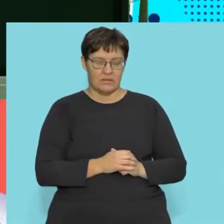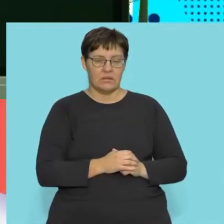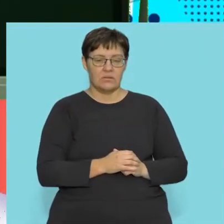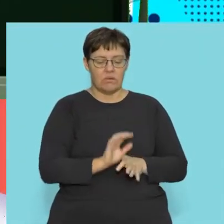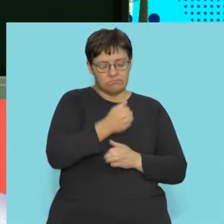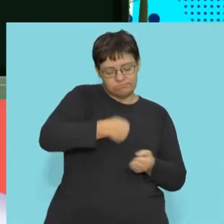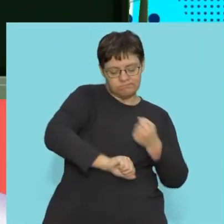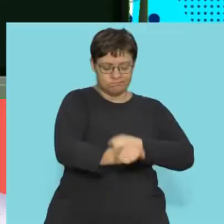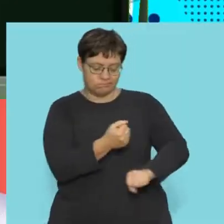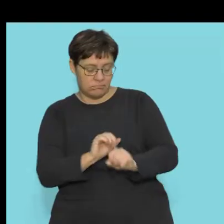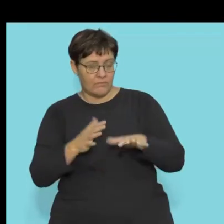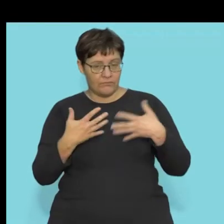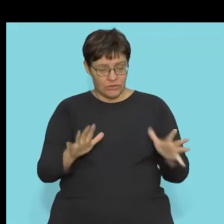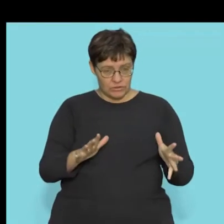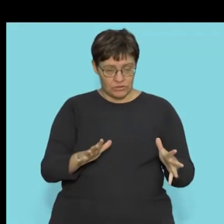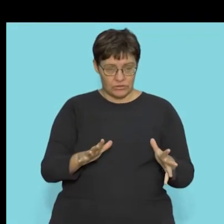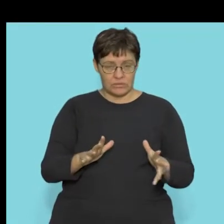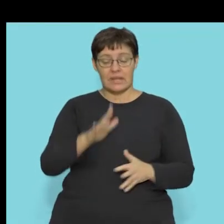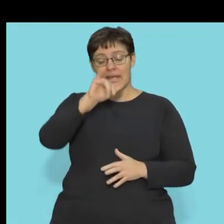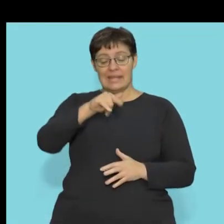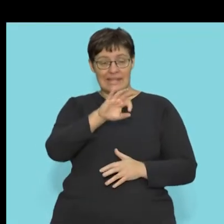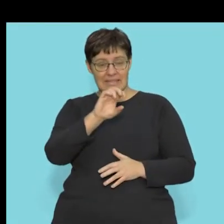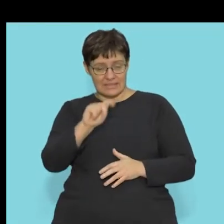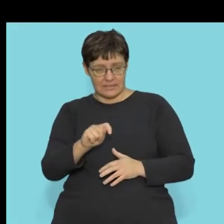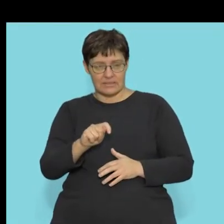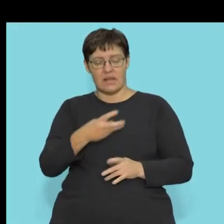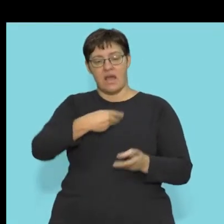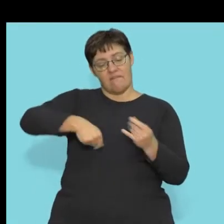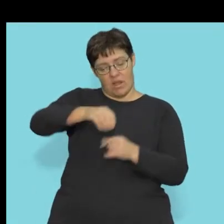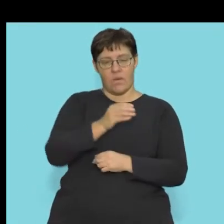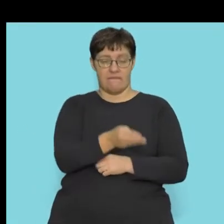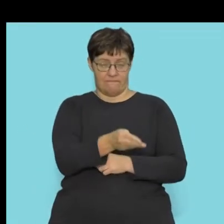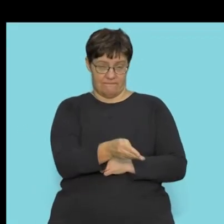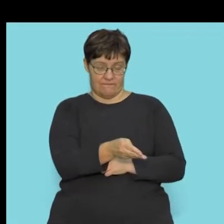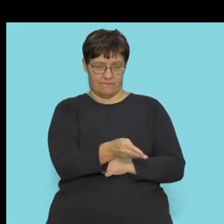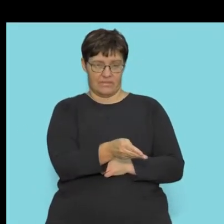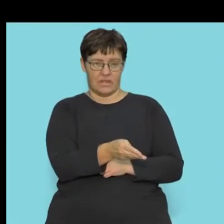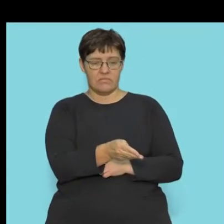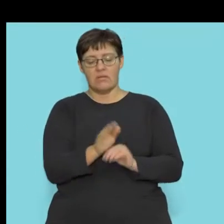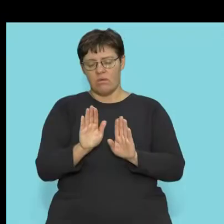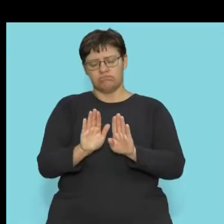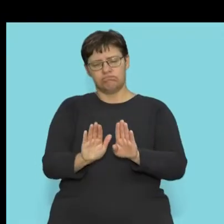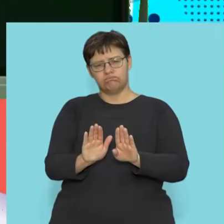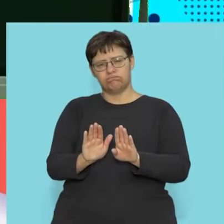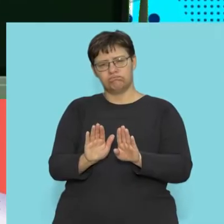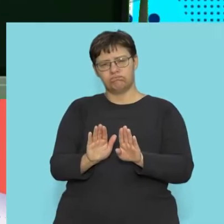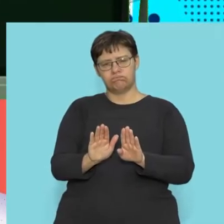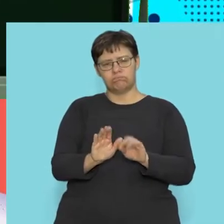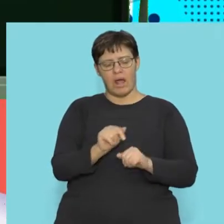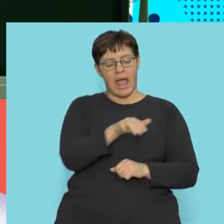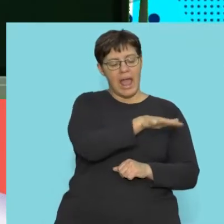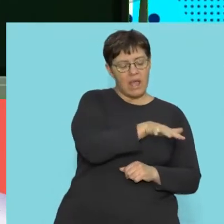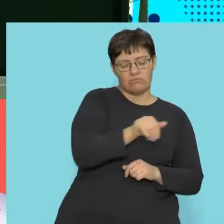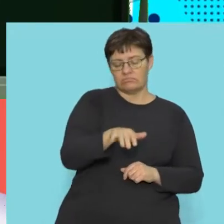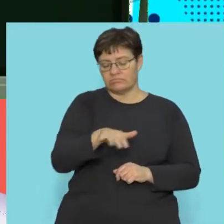mixed the dough with yeast and flour, and she's allowed that to stand for a little while in